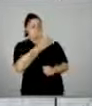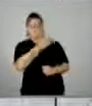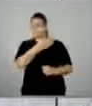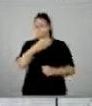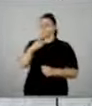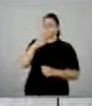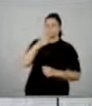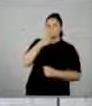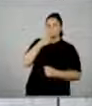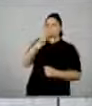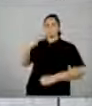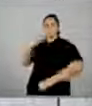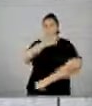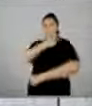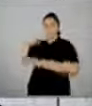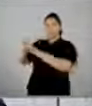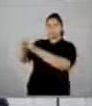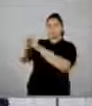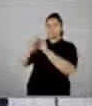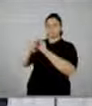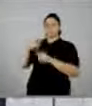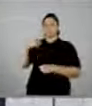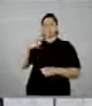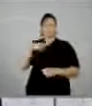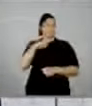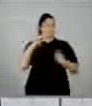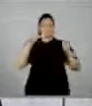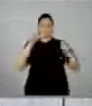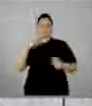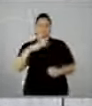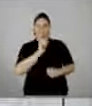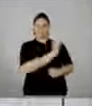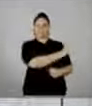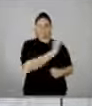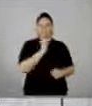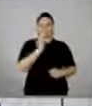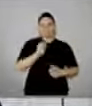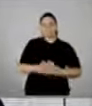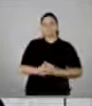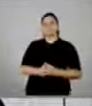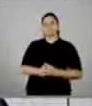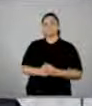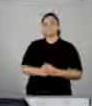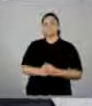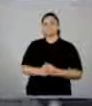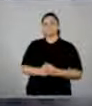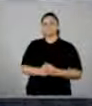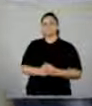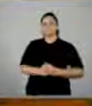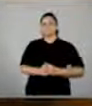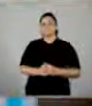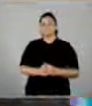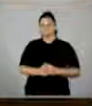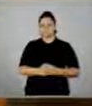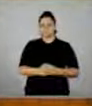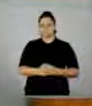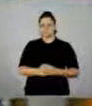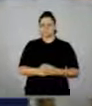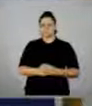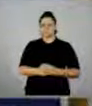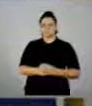vaccine questions, because I'm going to excuse Professor Skerritt. Professor, yeah. We're obviously dealing with something new in terms of a